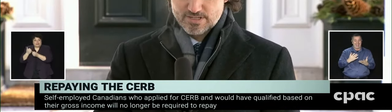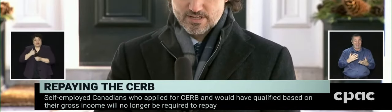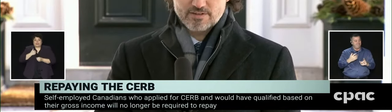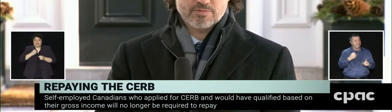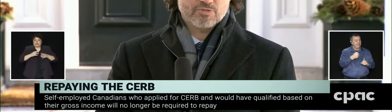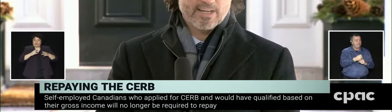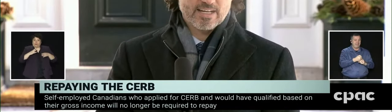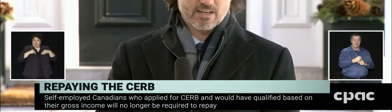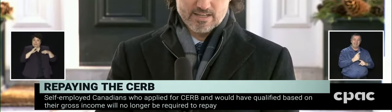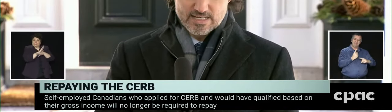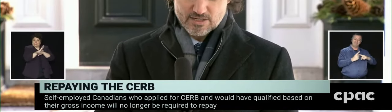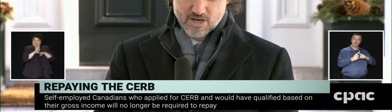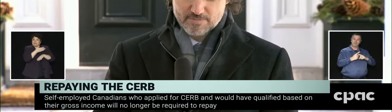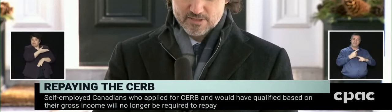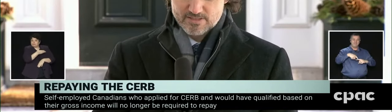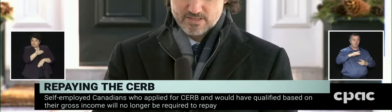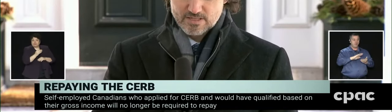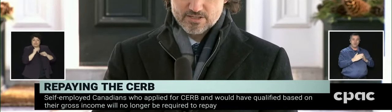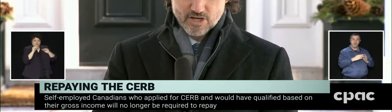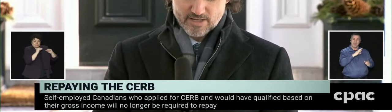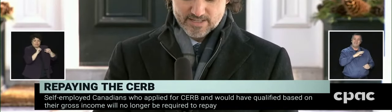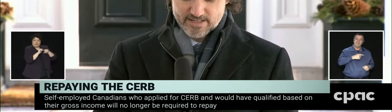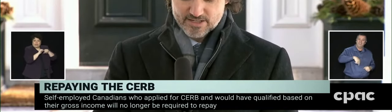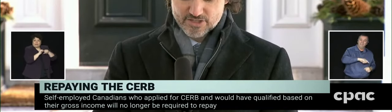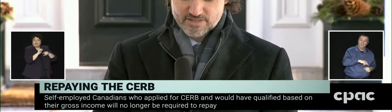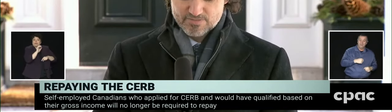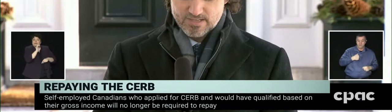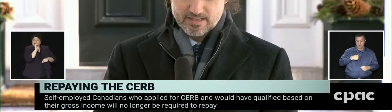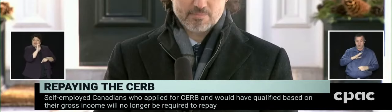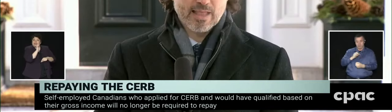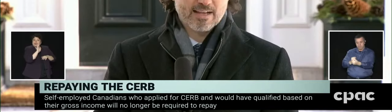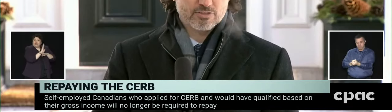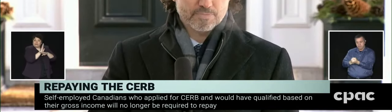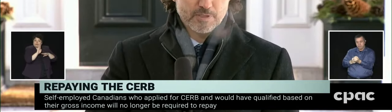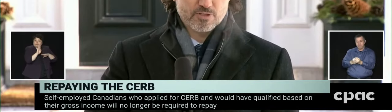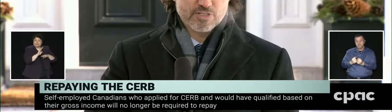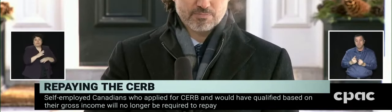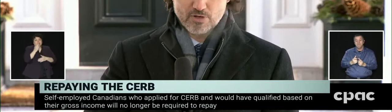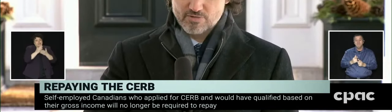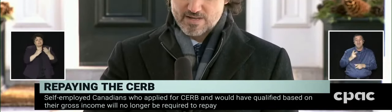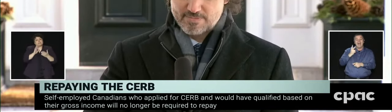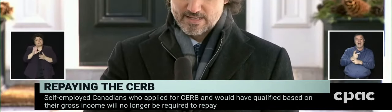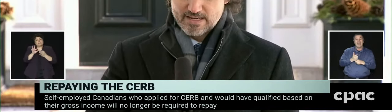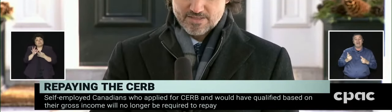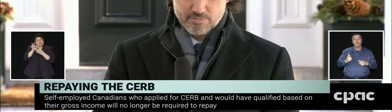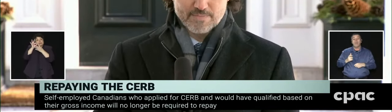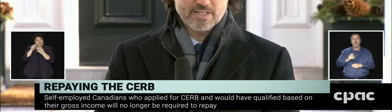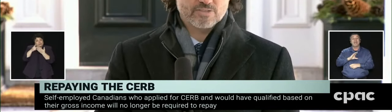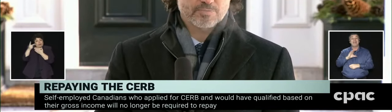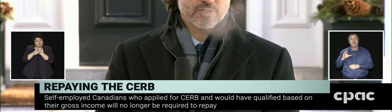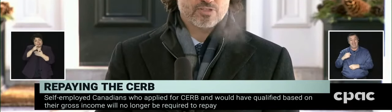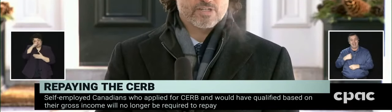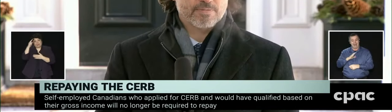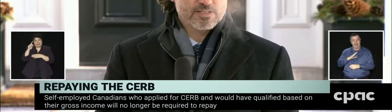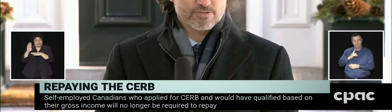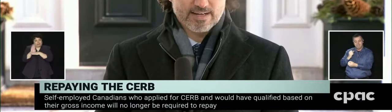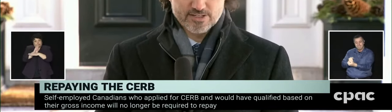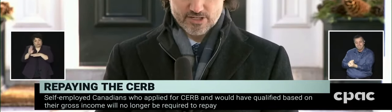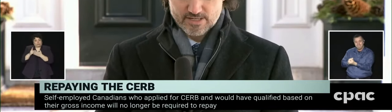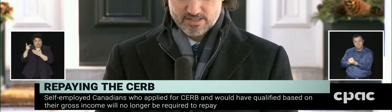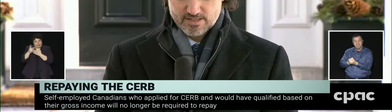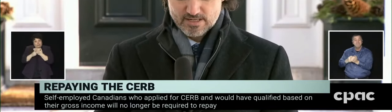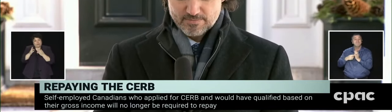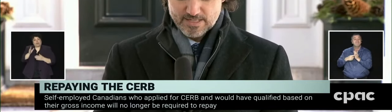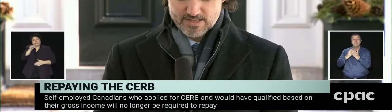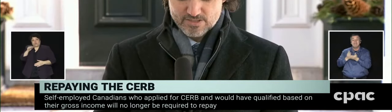owners, from training on e-commerce to targeted initiatives like the Black Entrepreneurship Program and the Women Entrepreneurship